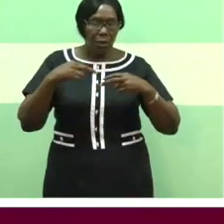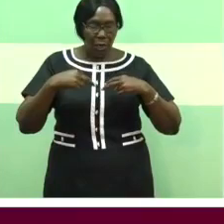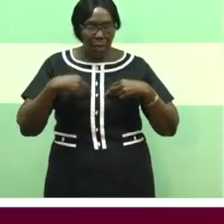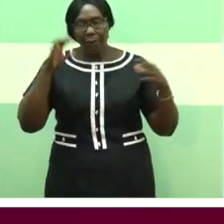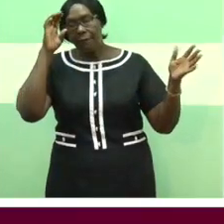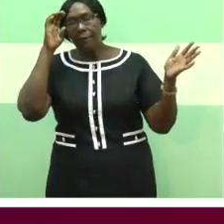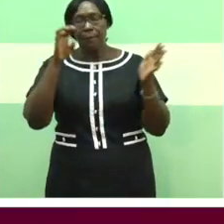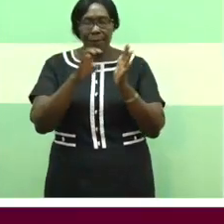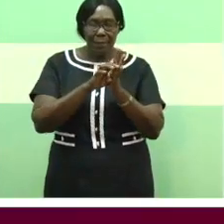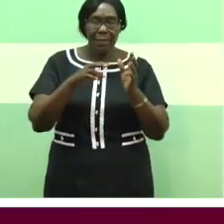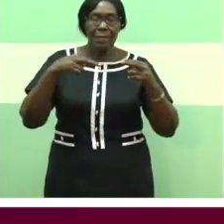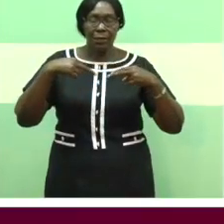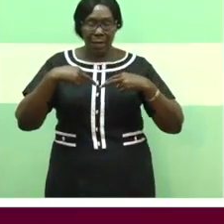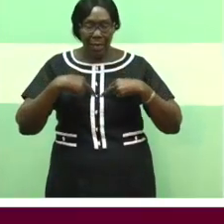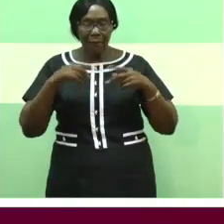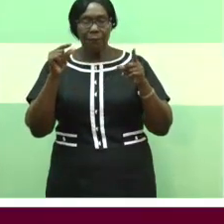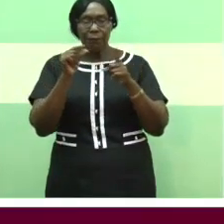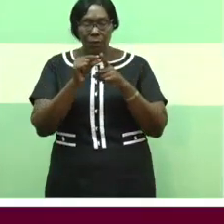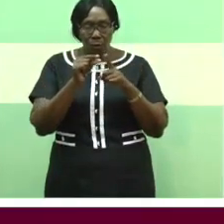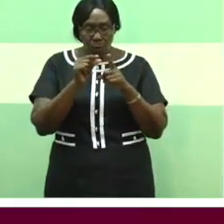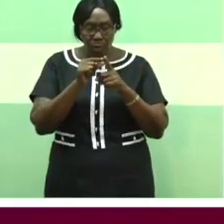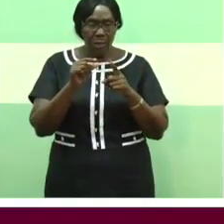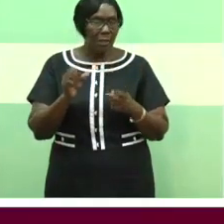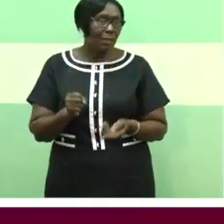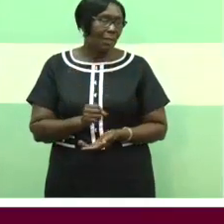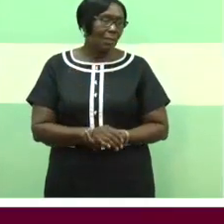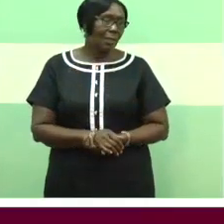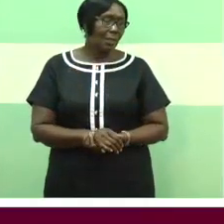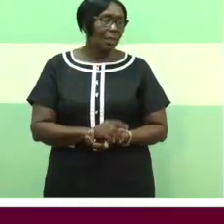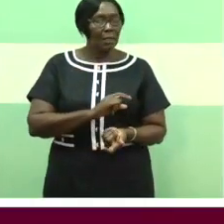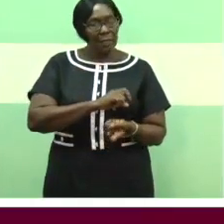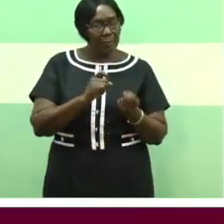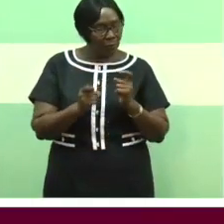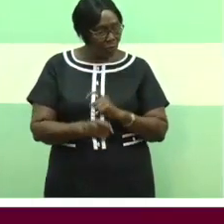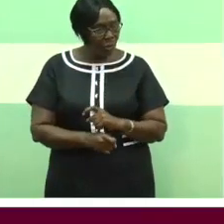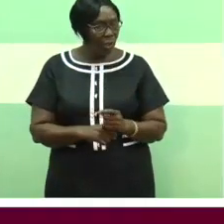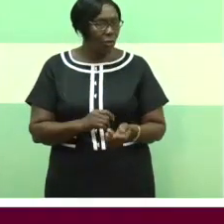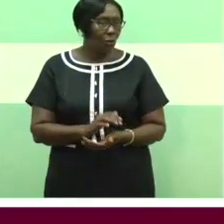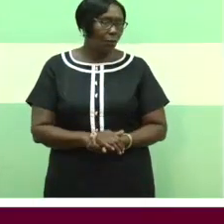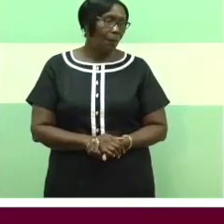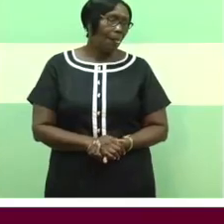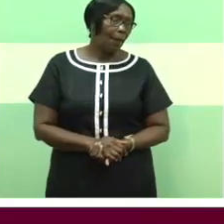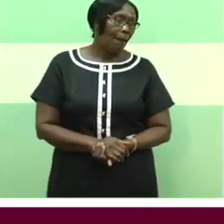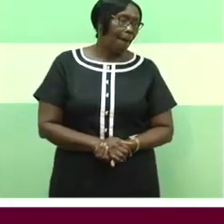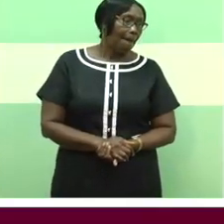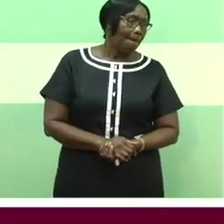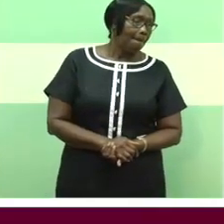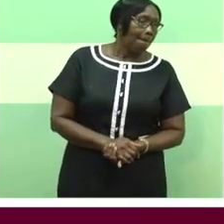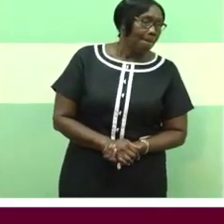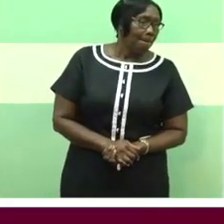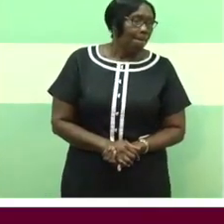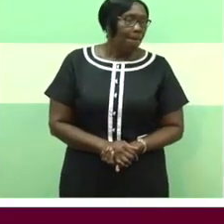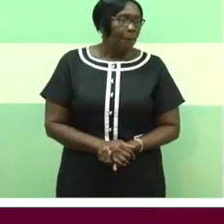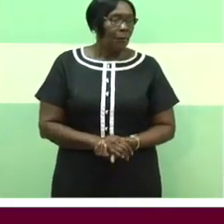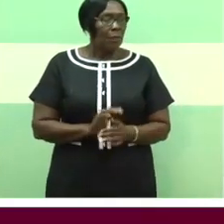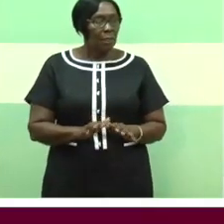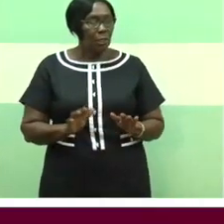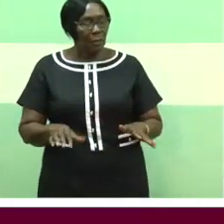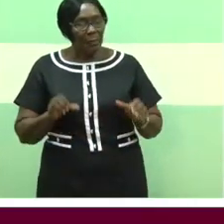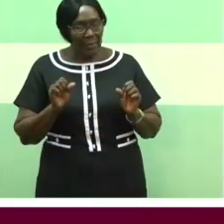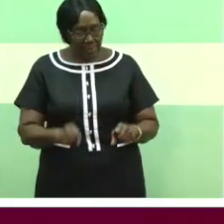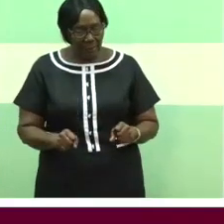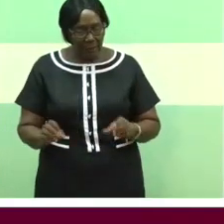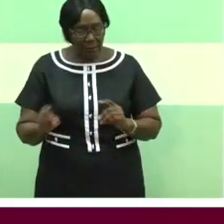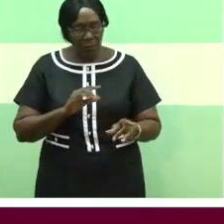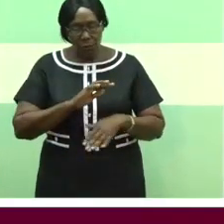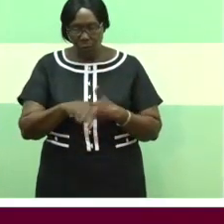the pictures and you would also have the task card, and it could change. All right, so it's versatile, it could change so that the child would be able